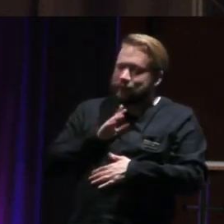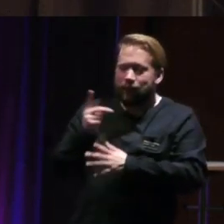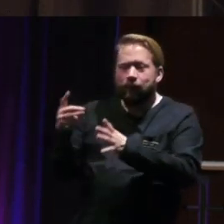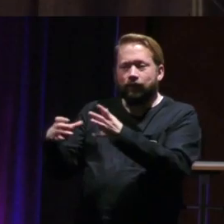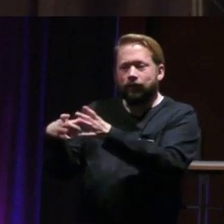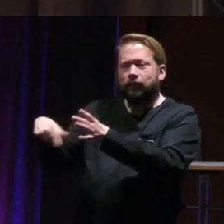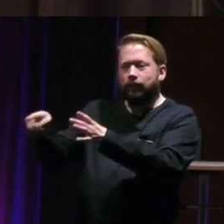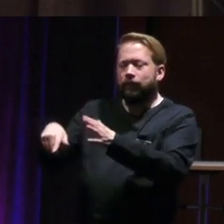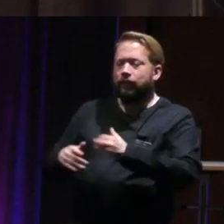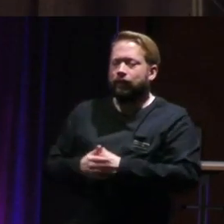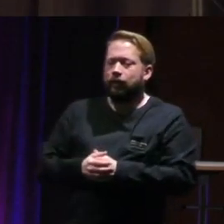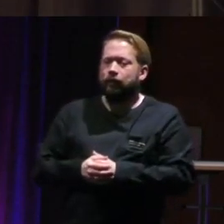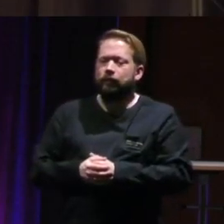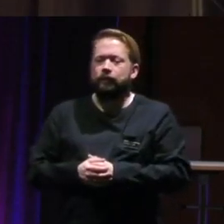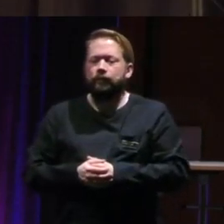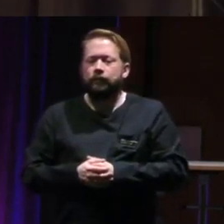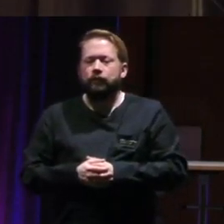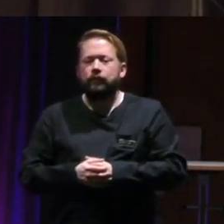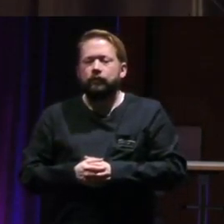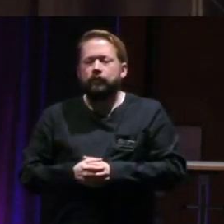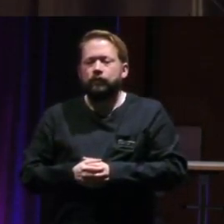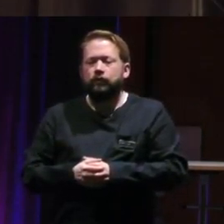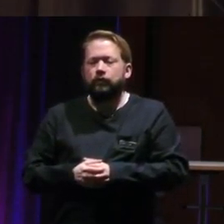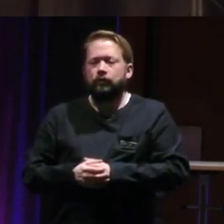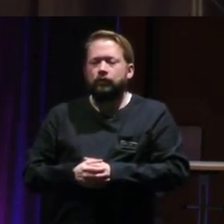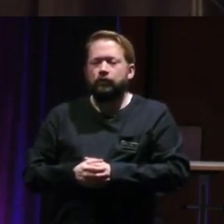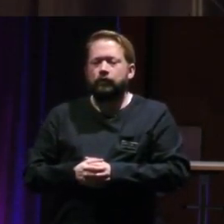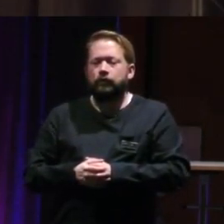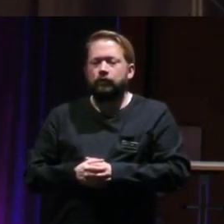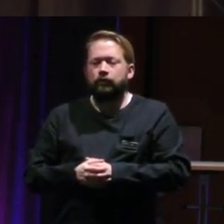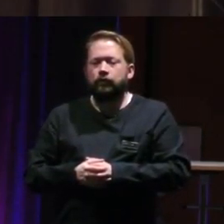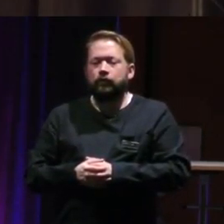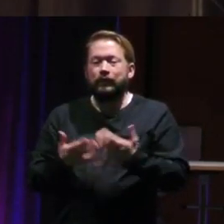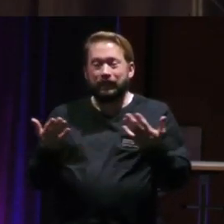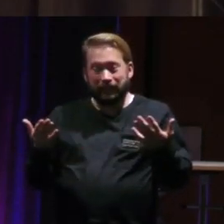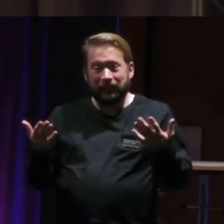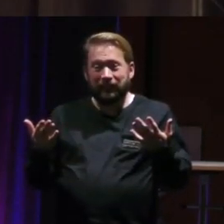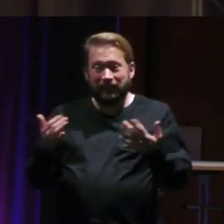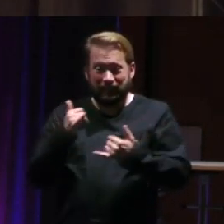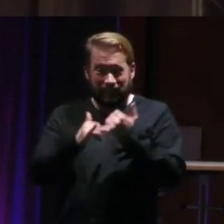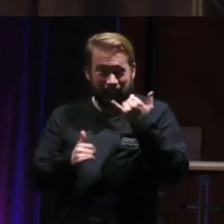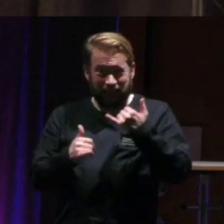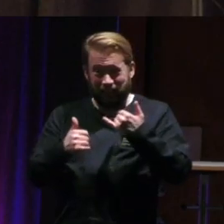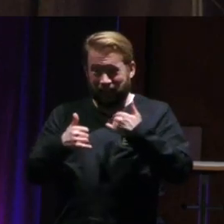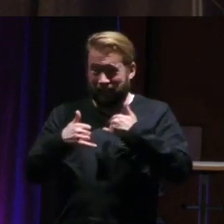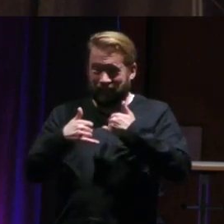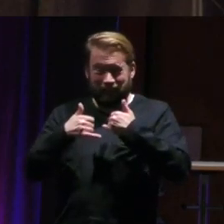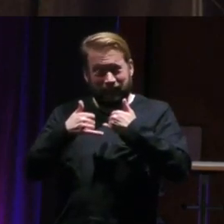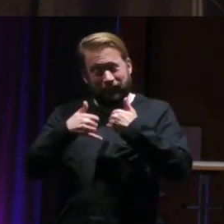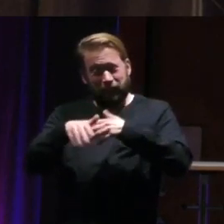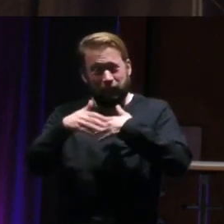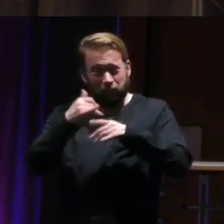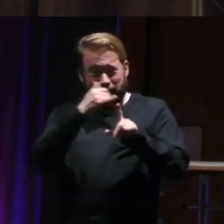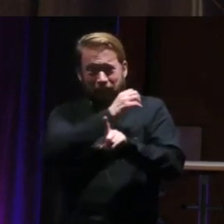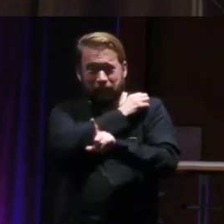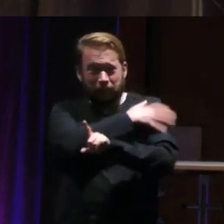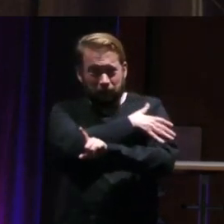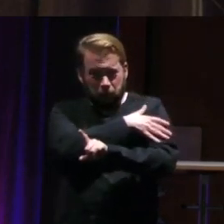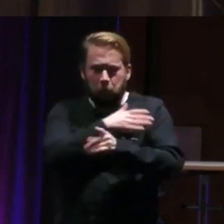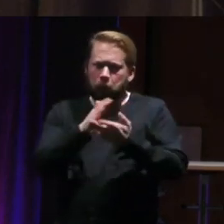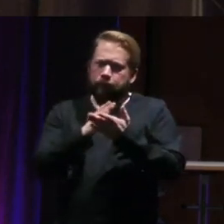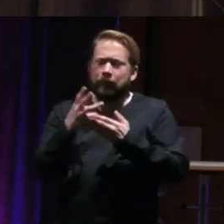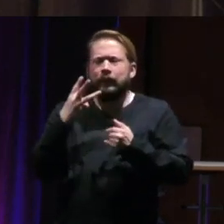Petersburg collected only about 3,000 of those youngsters and not youngsters. Mm-hmm.